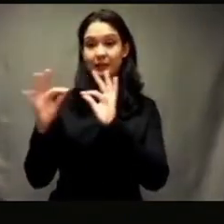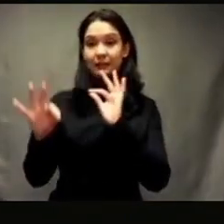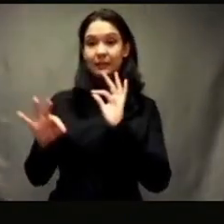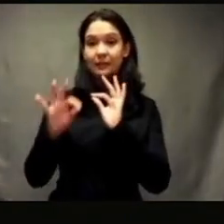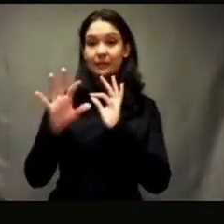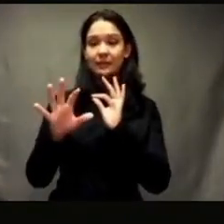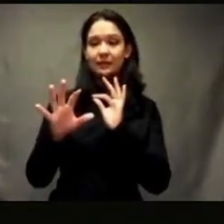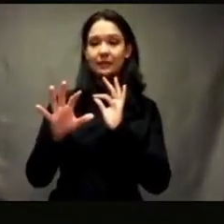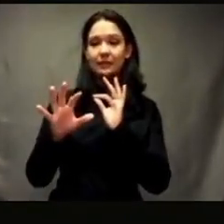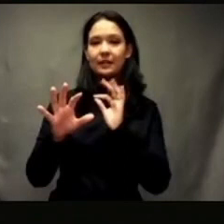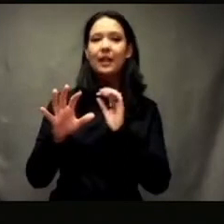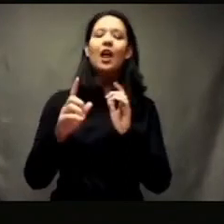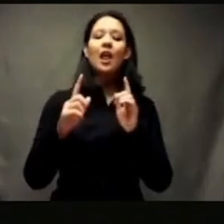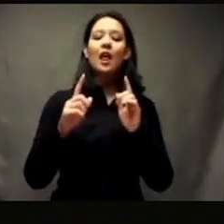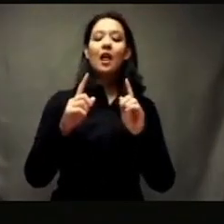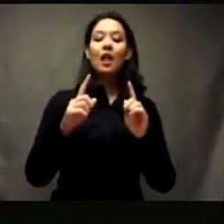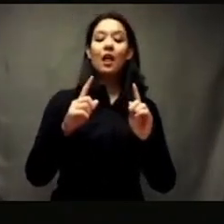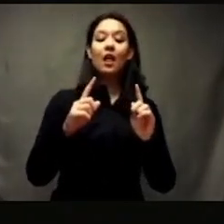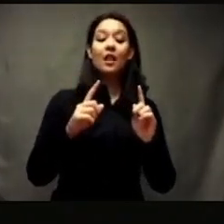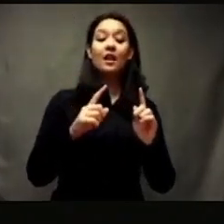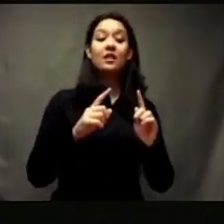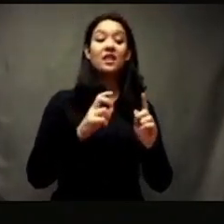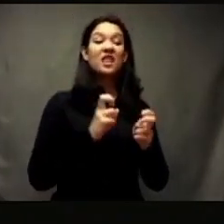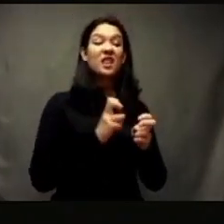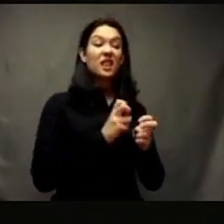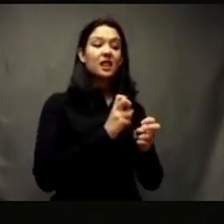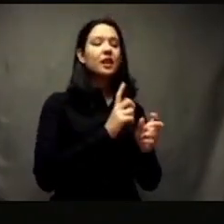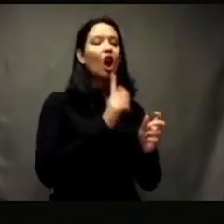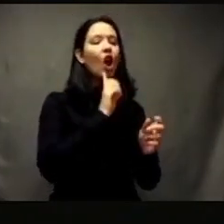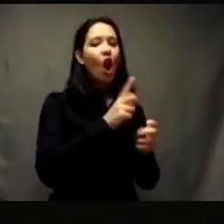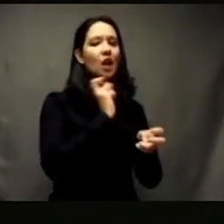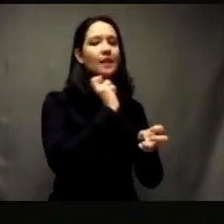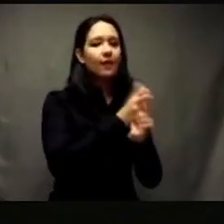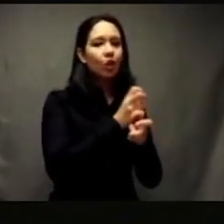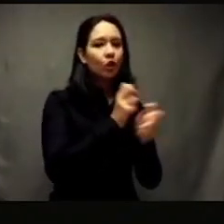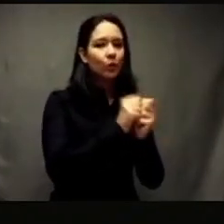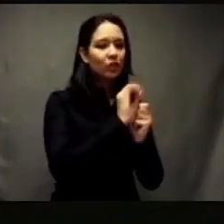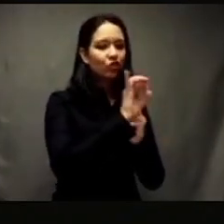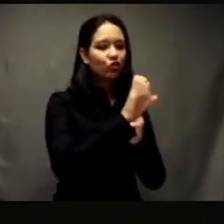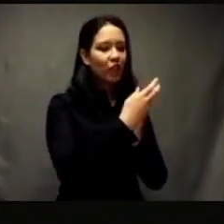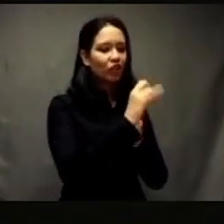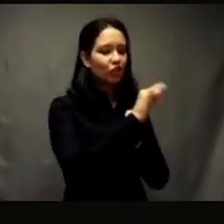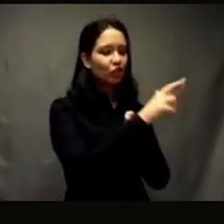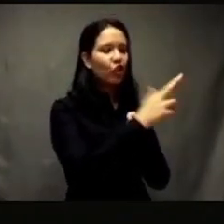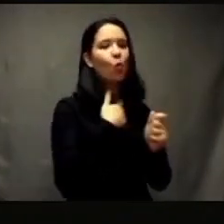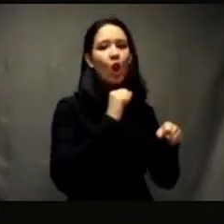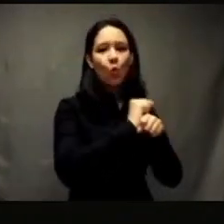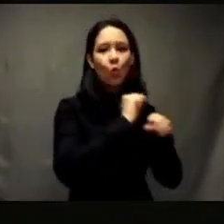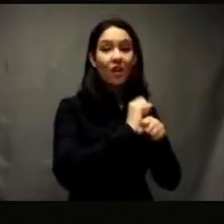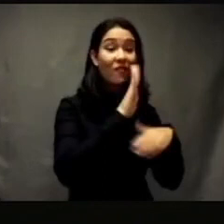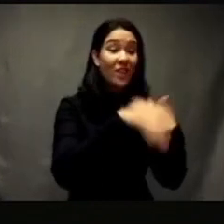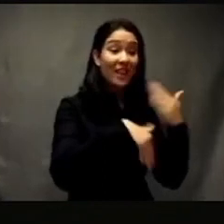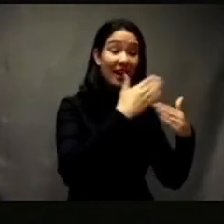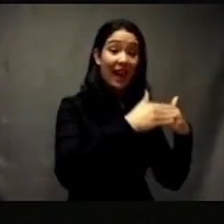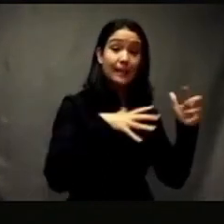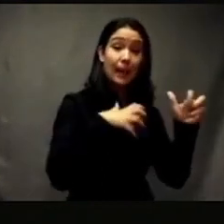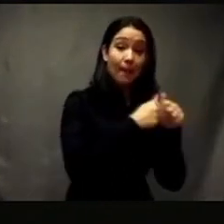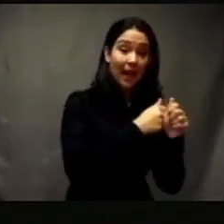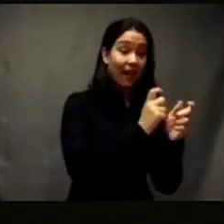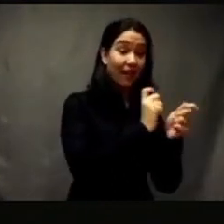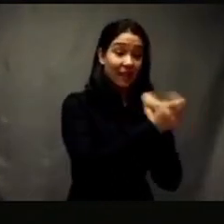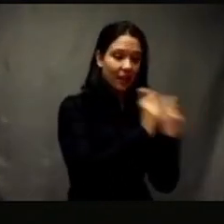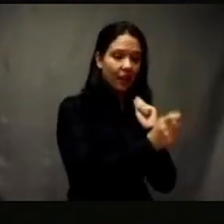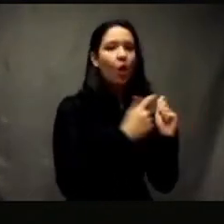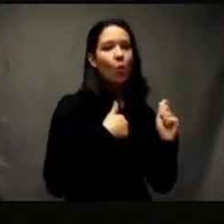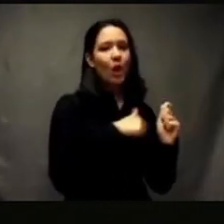I'll say difficulties with ScratchJr are known. And so we're definitely working on that for the next iteration of ScratchJr. So